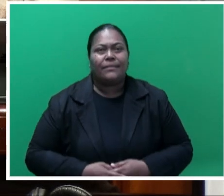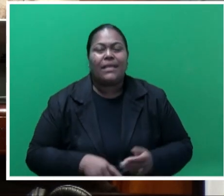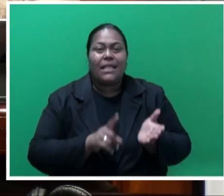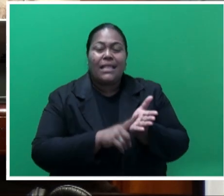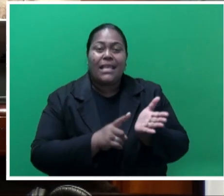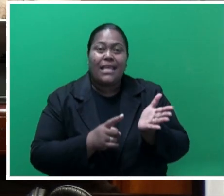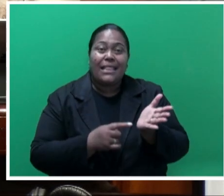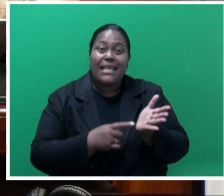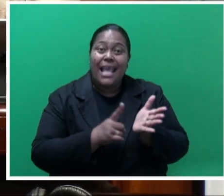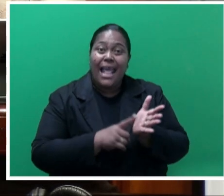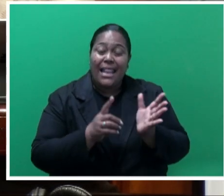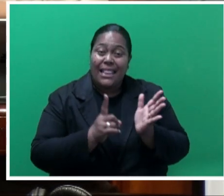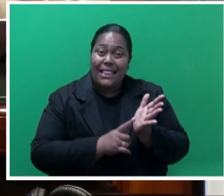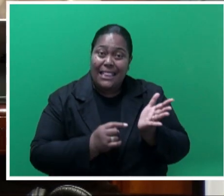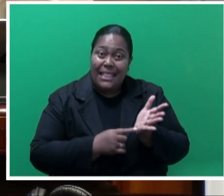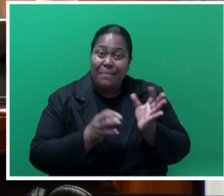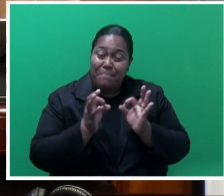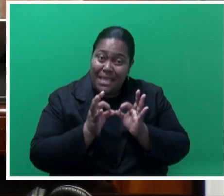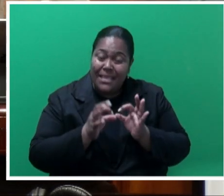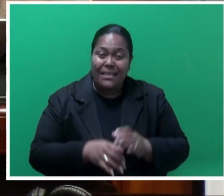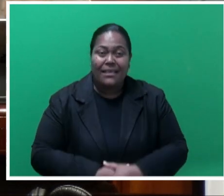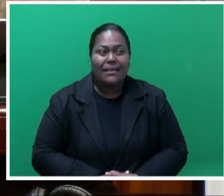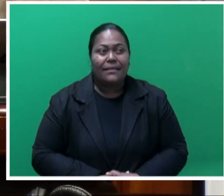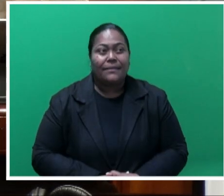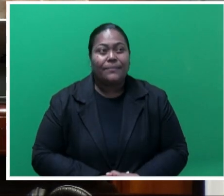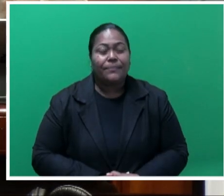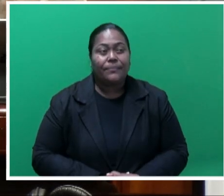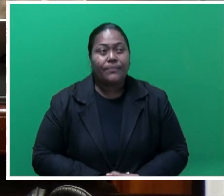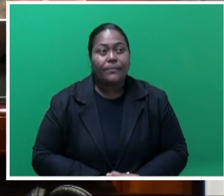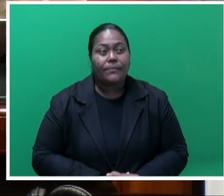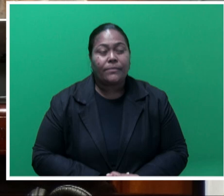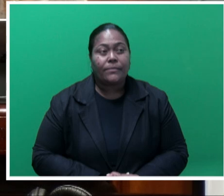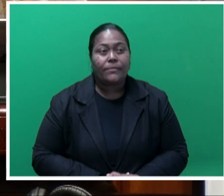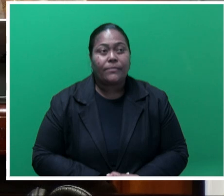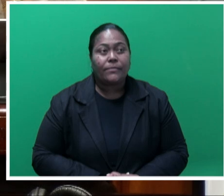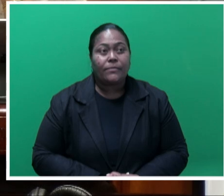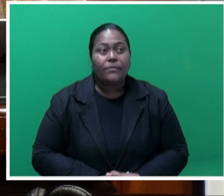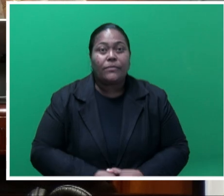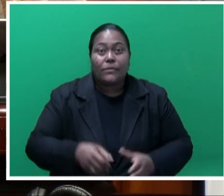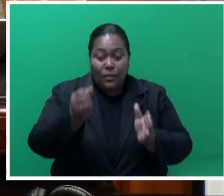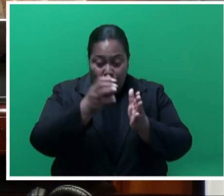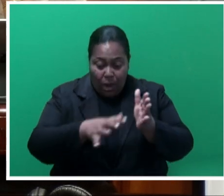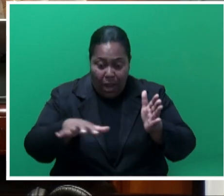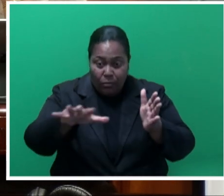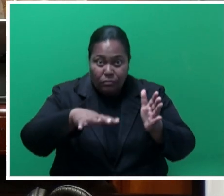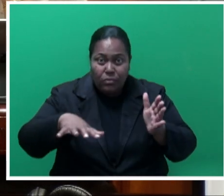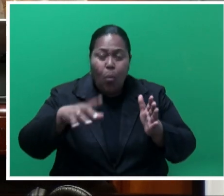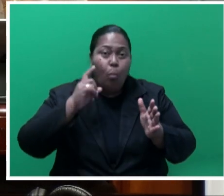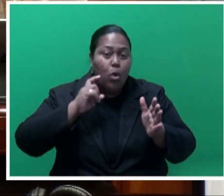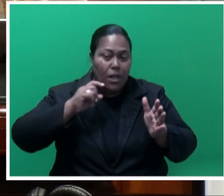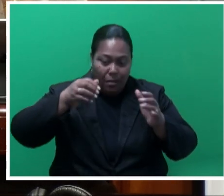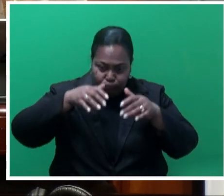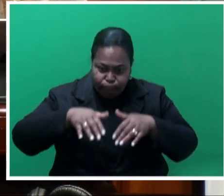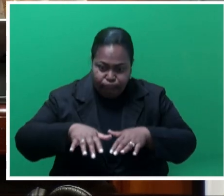that whilst rivers and streams themselves, the ground upon which water flows from hills to river,